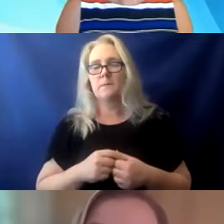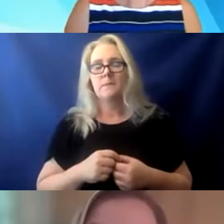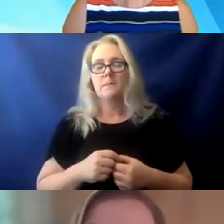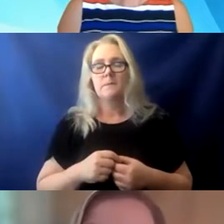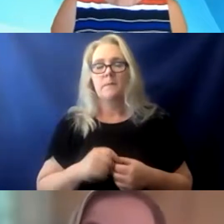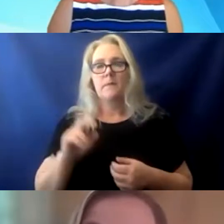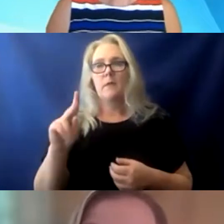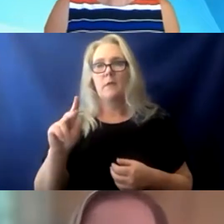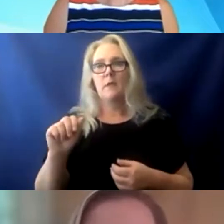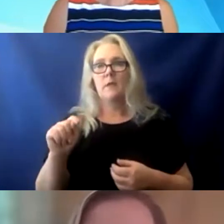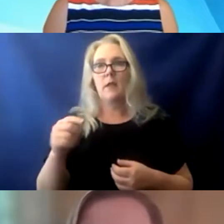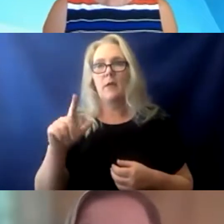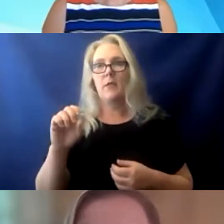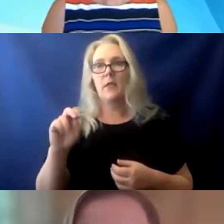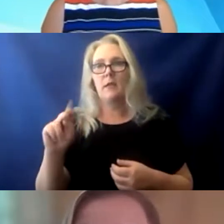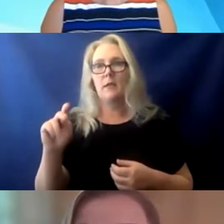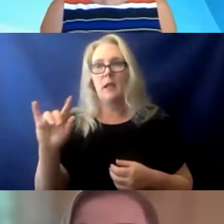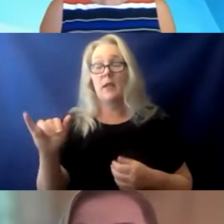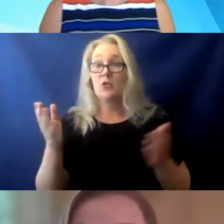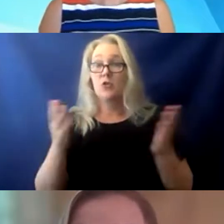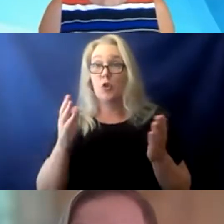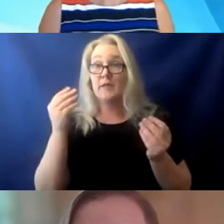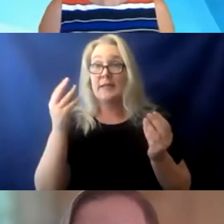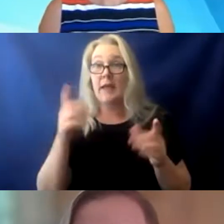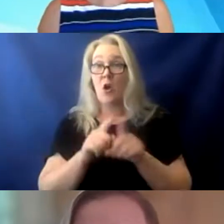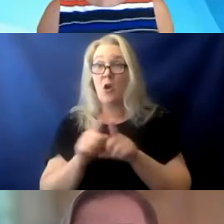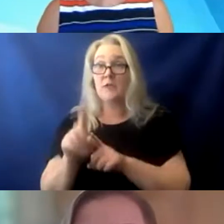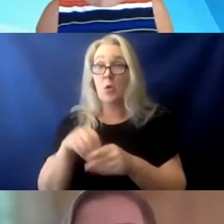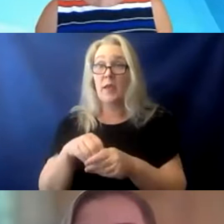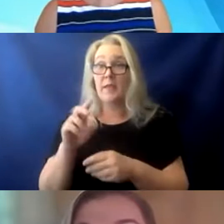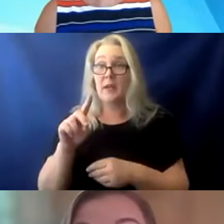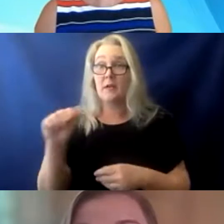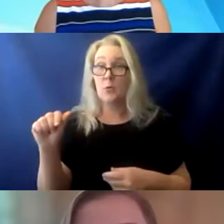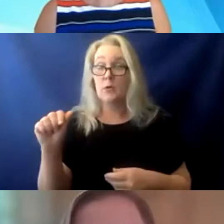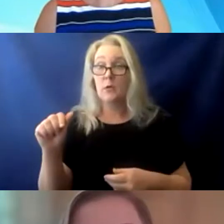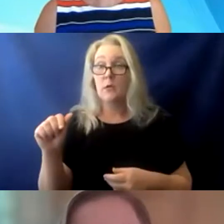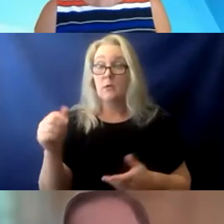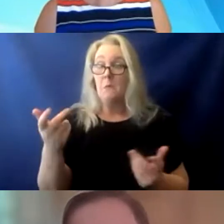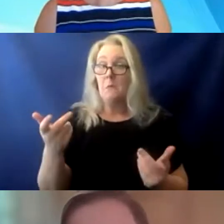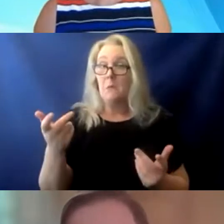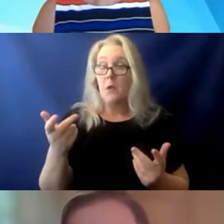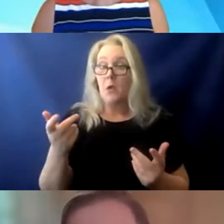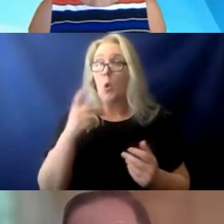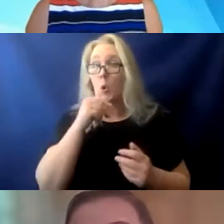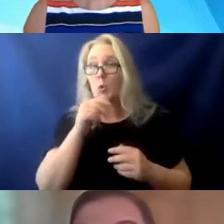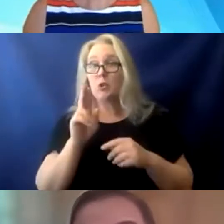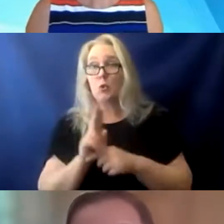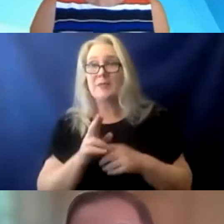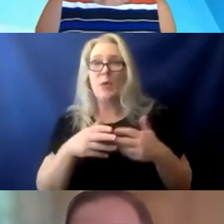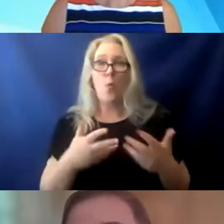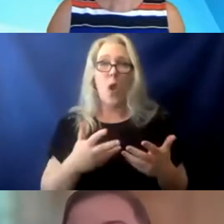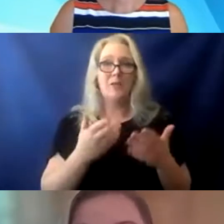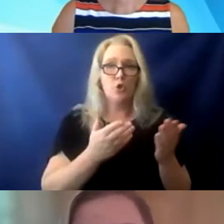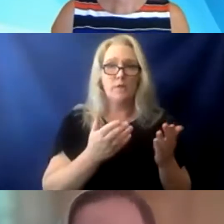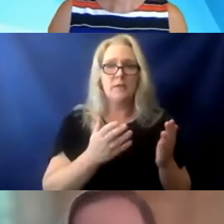Kelly is asking, will service data also be included in the data dashboard? In other words, who's using what services for how